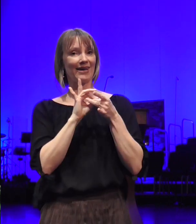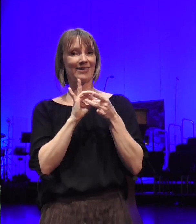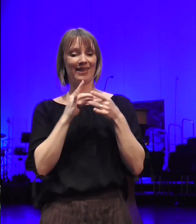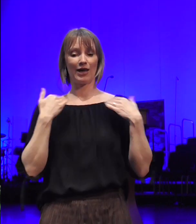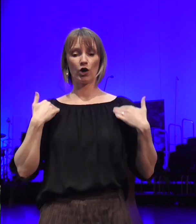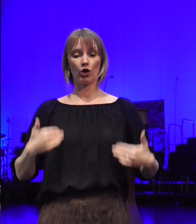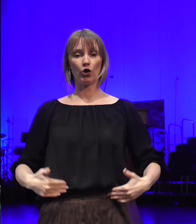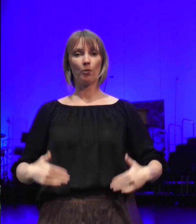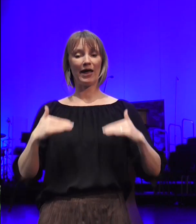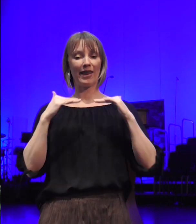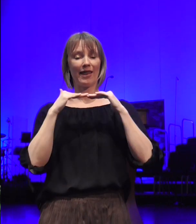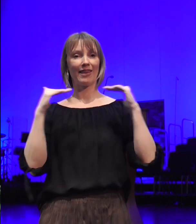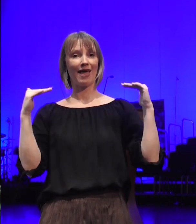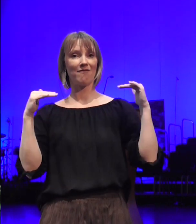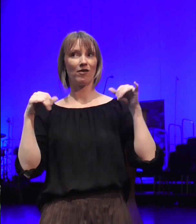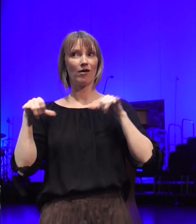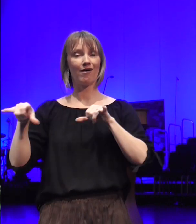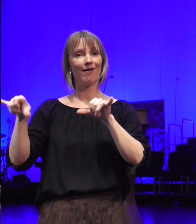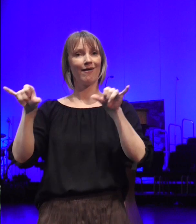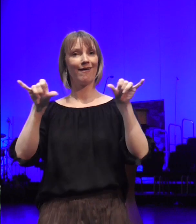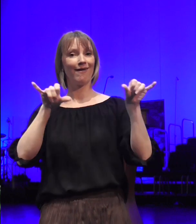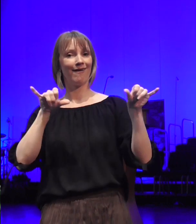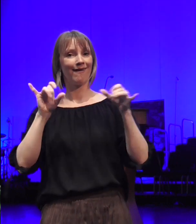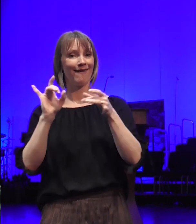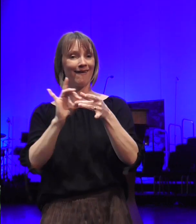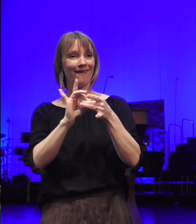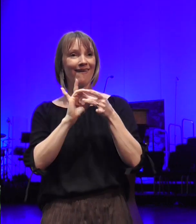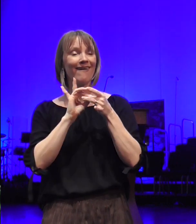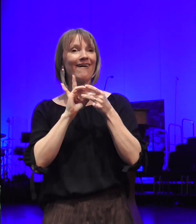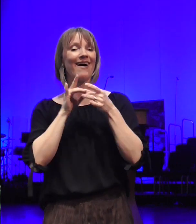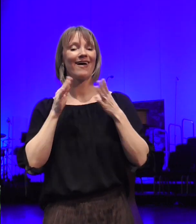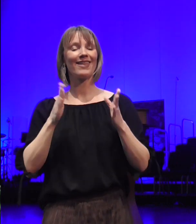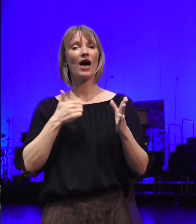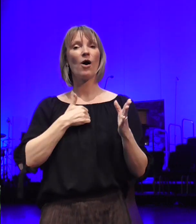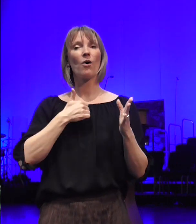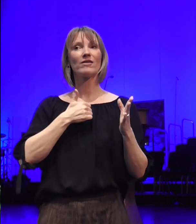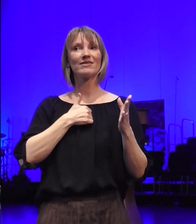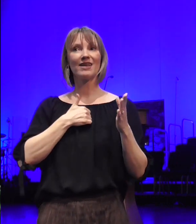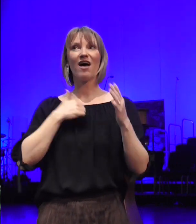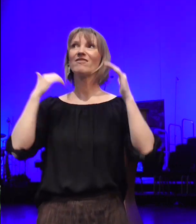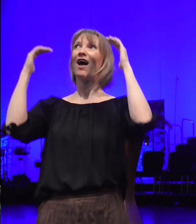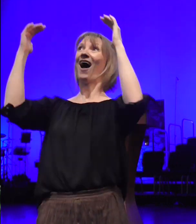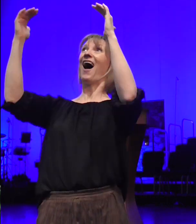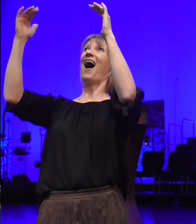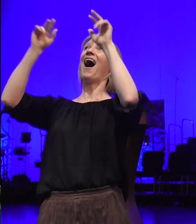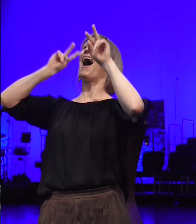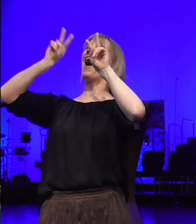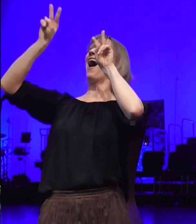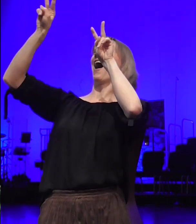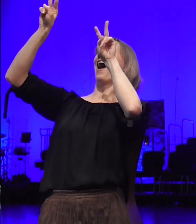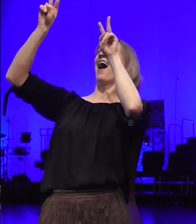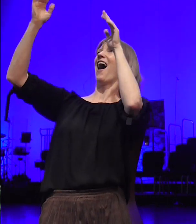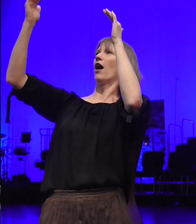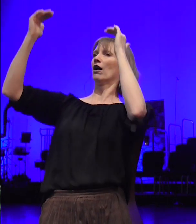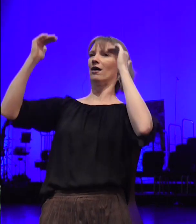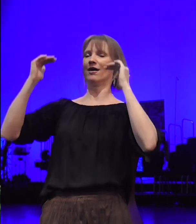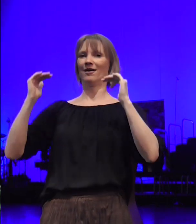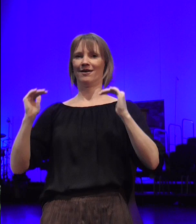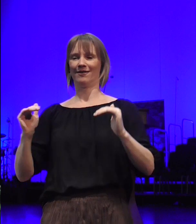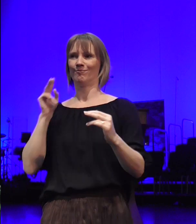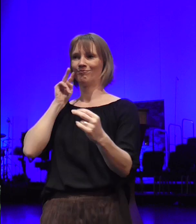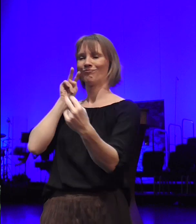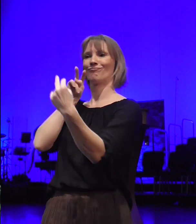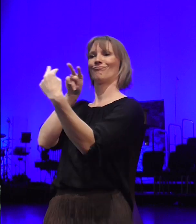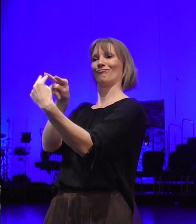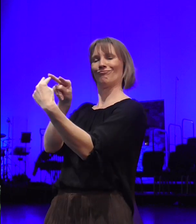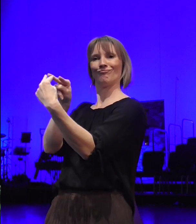human level, at that connecting level, and allow ourselves to pull people off of those pedestals and return